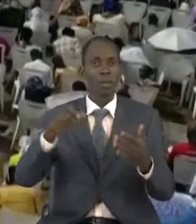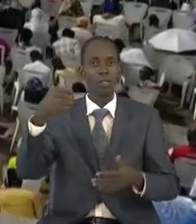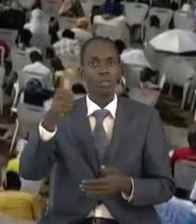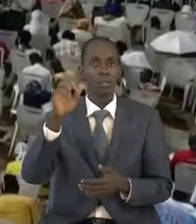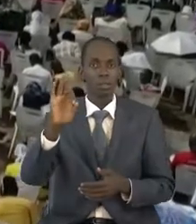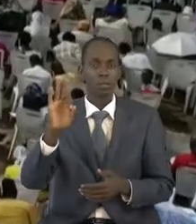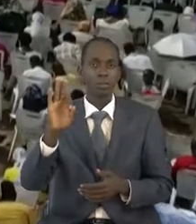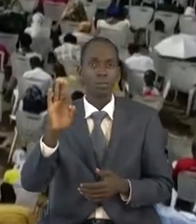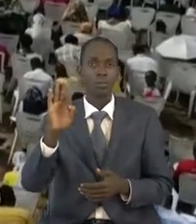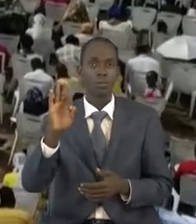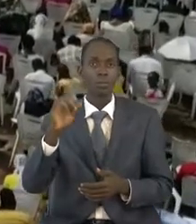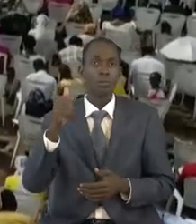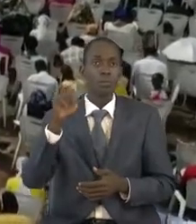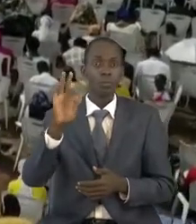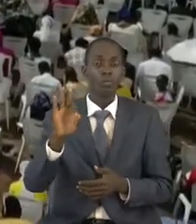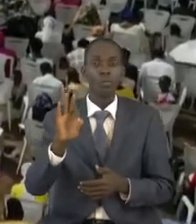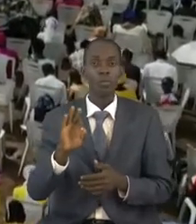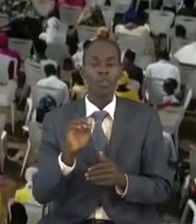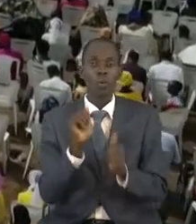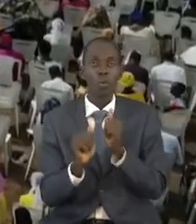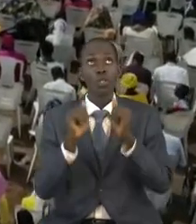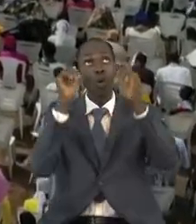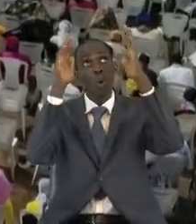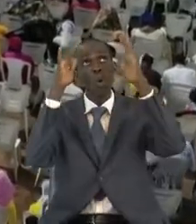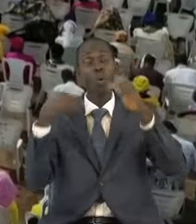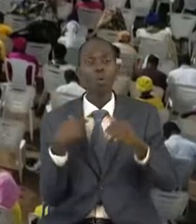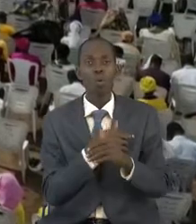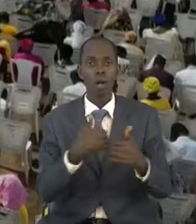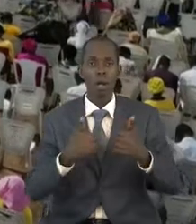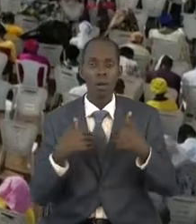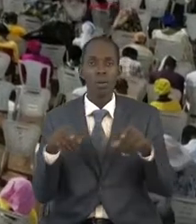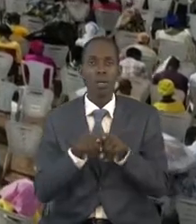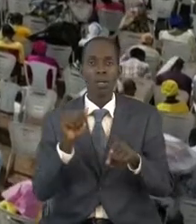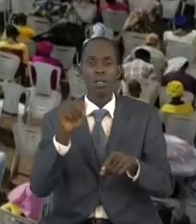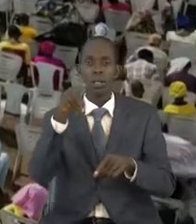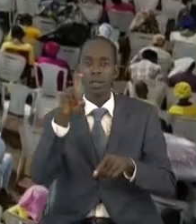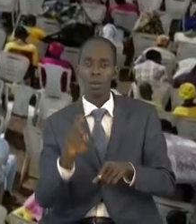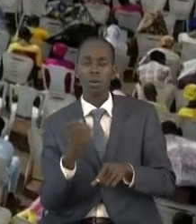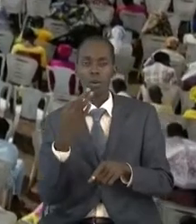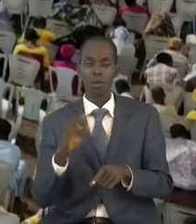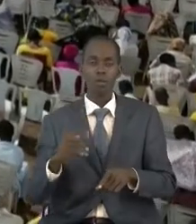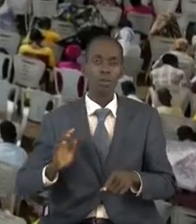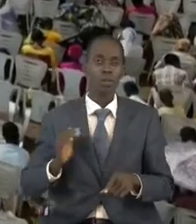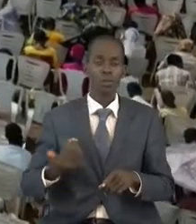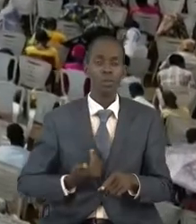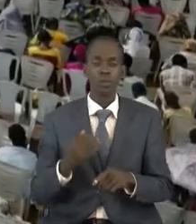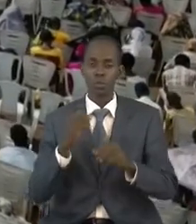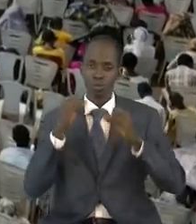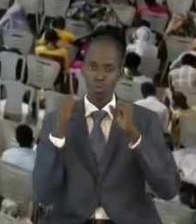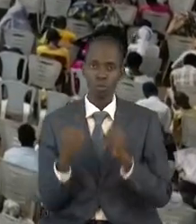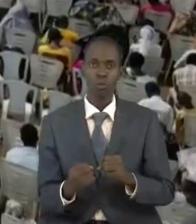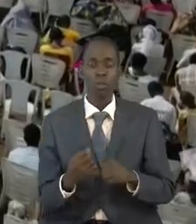verse 19, which hope we have as an anchor of the soul, both sure and steadfast, and